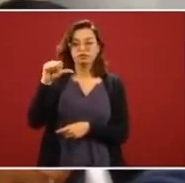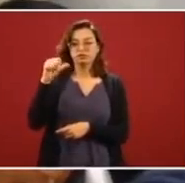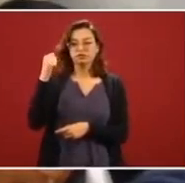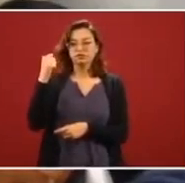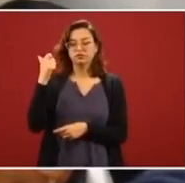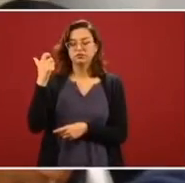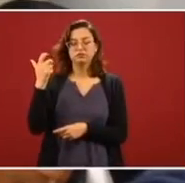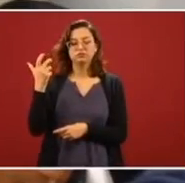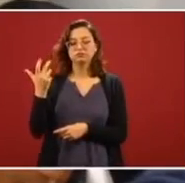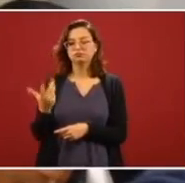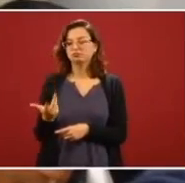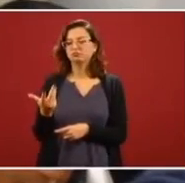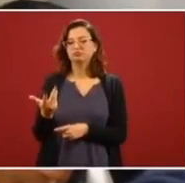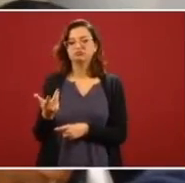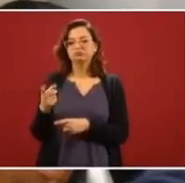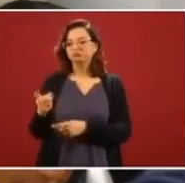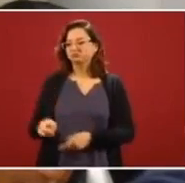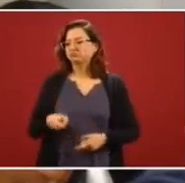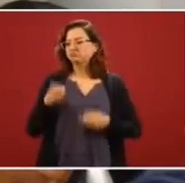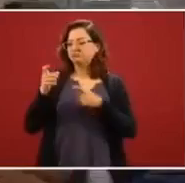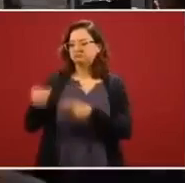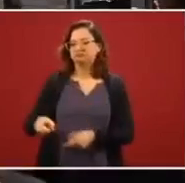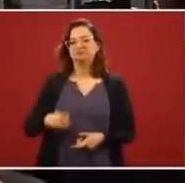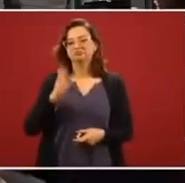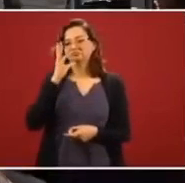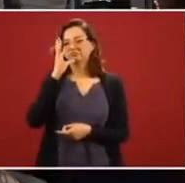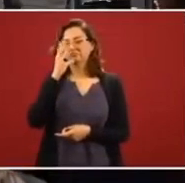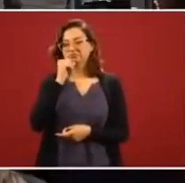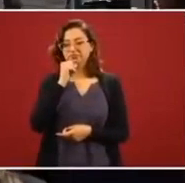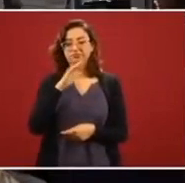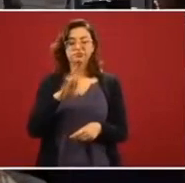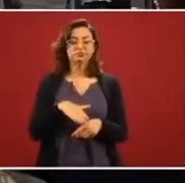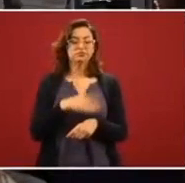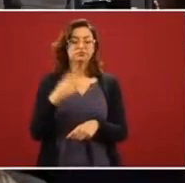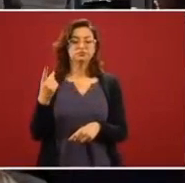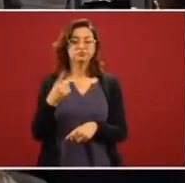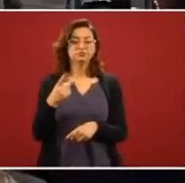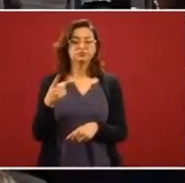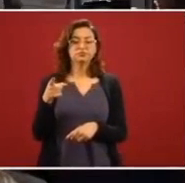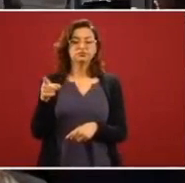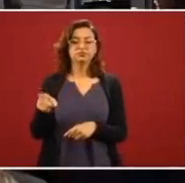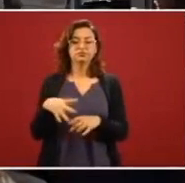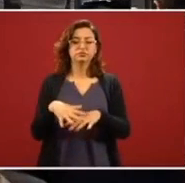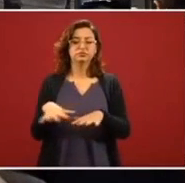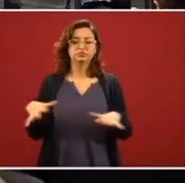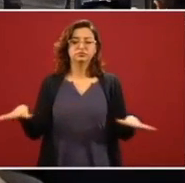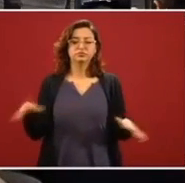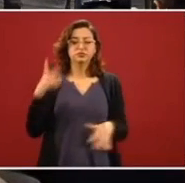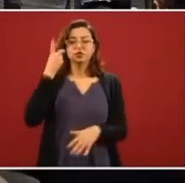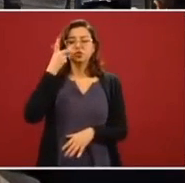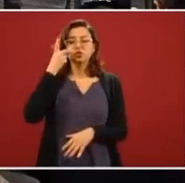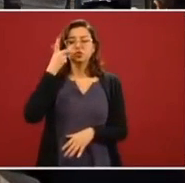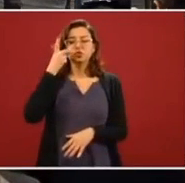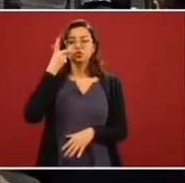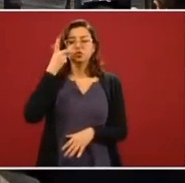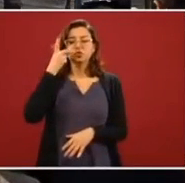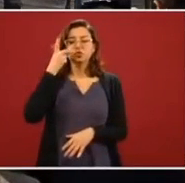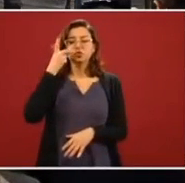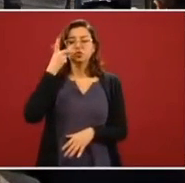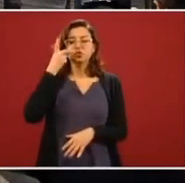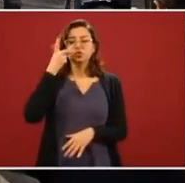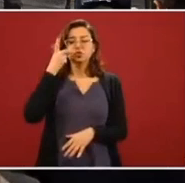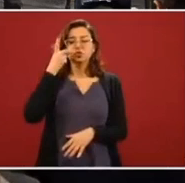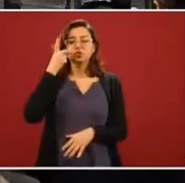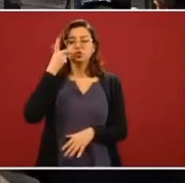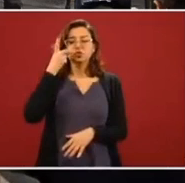pueden pasar a salir a pescar porque las playas son propiedad de los hoteles.